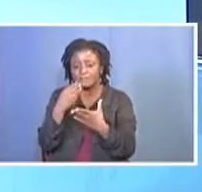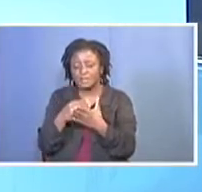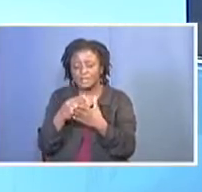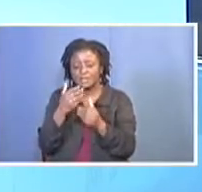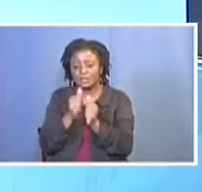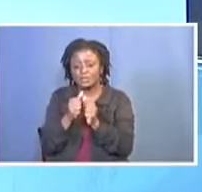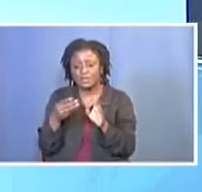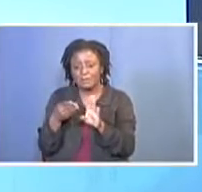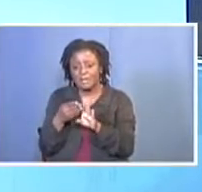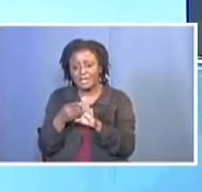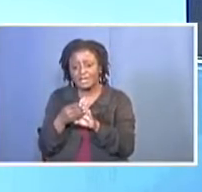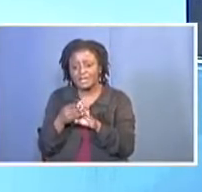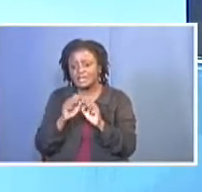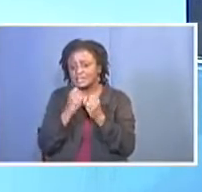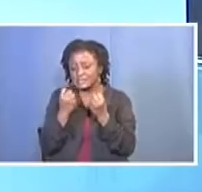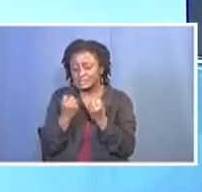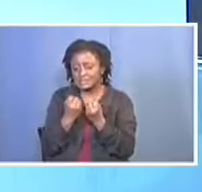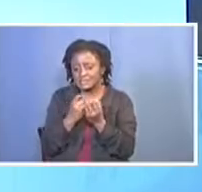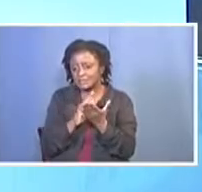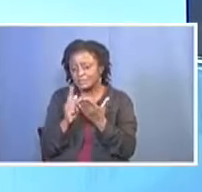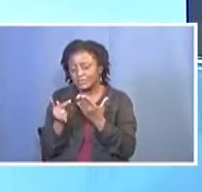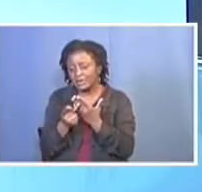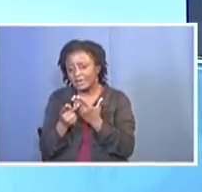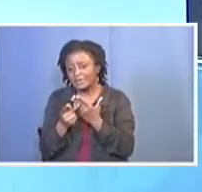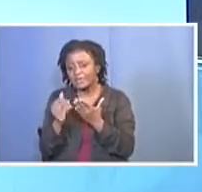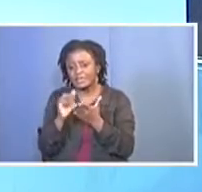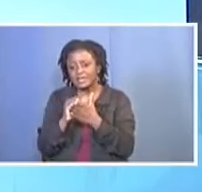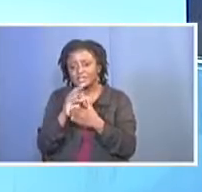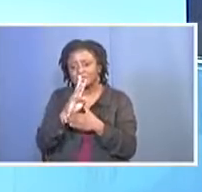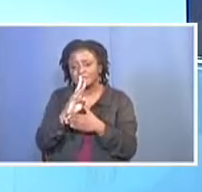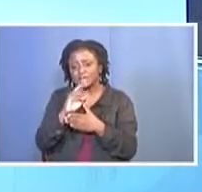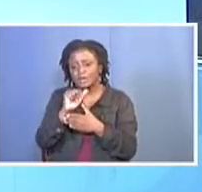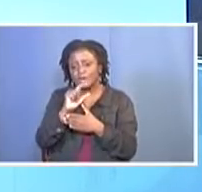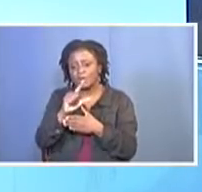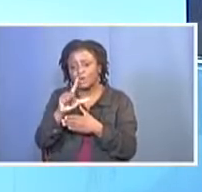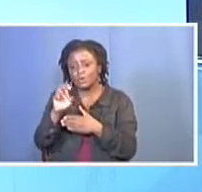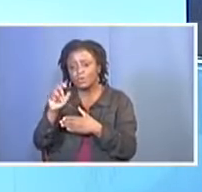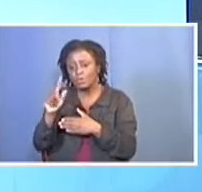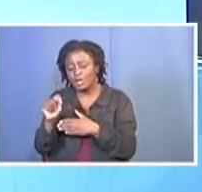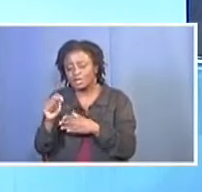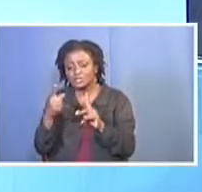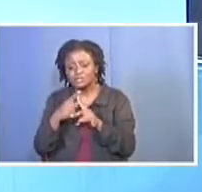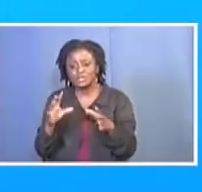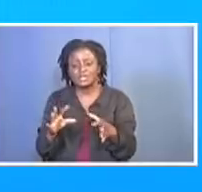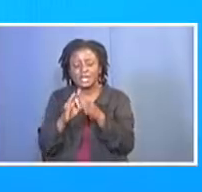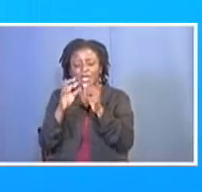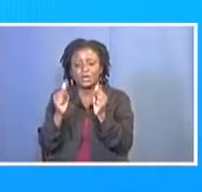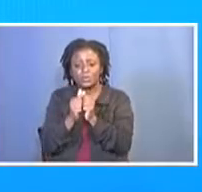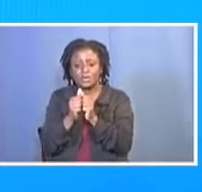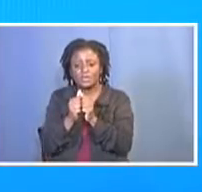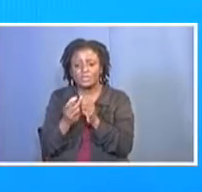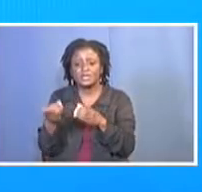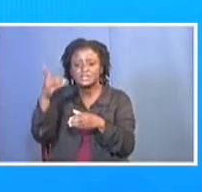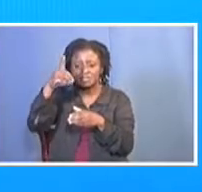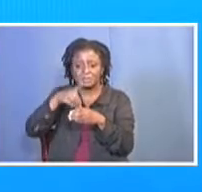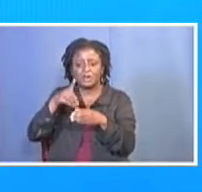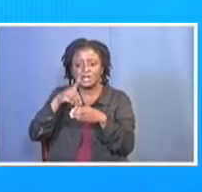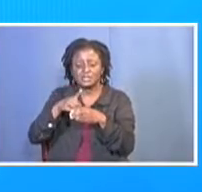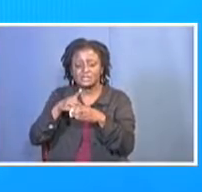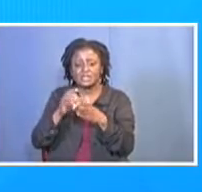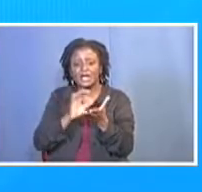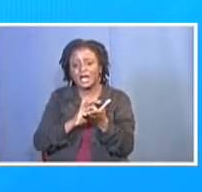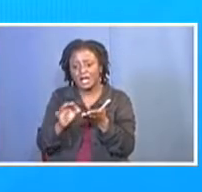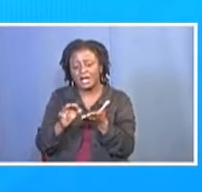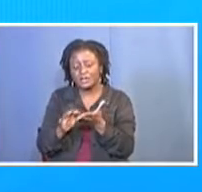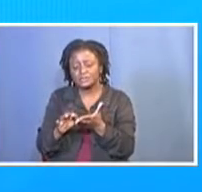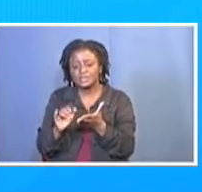platforms, and that's in order for mobile wallets to connect with deposit accounts. That work is